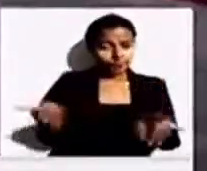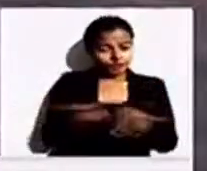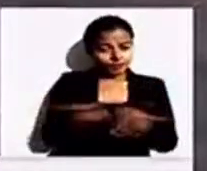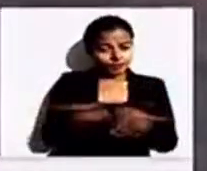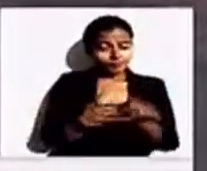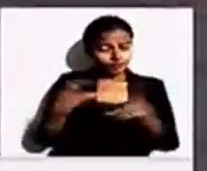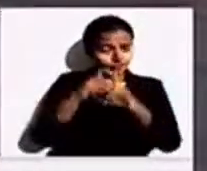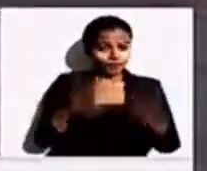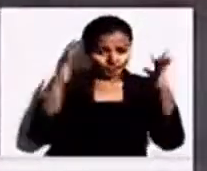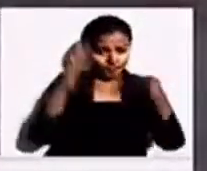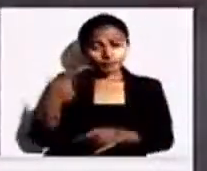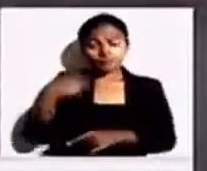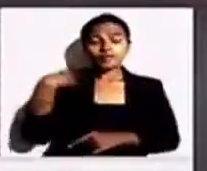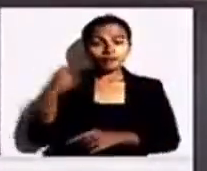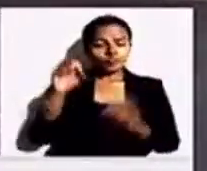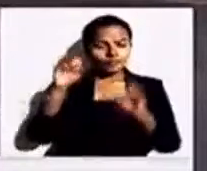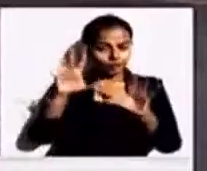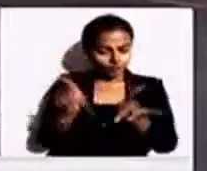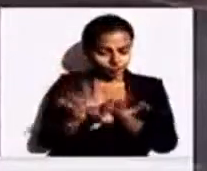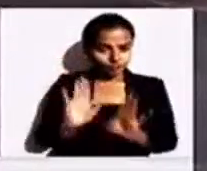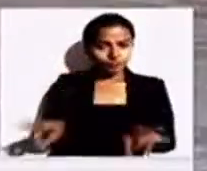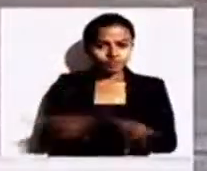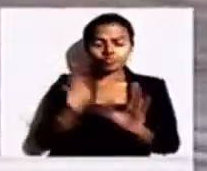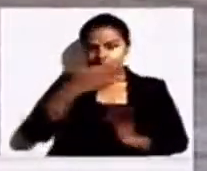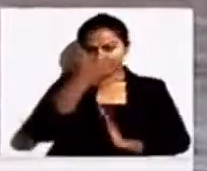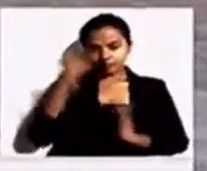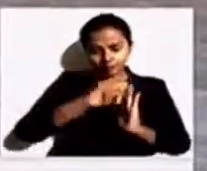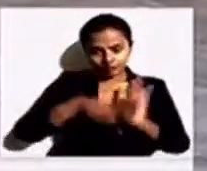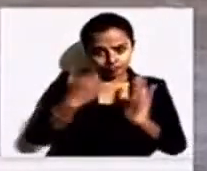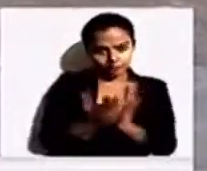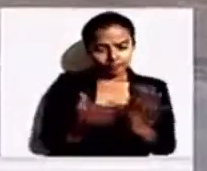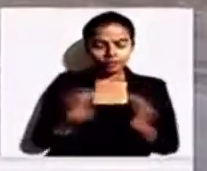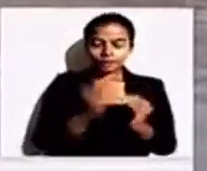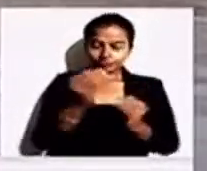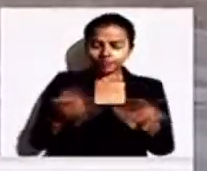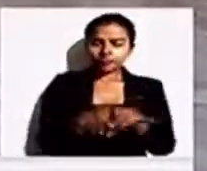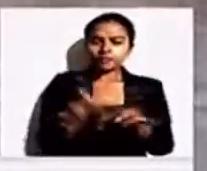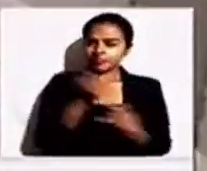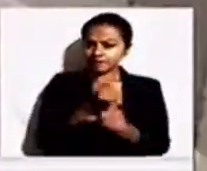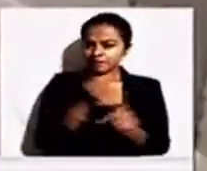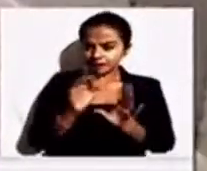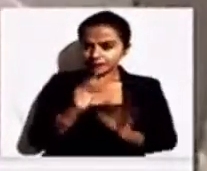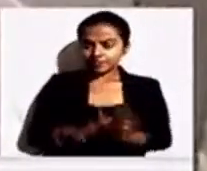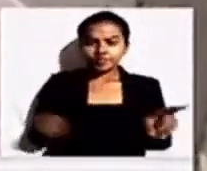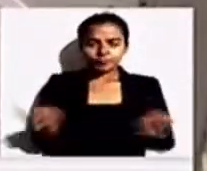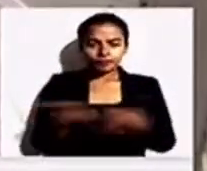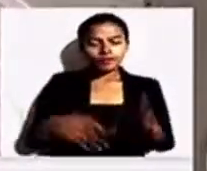while many areas in Jaffna continue to be inundated. This is the situation in Tenmarachi, Jaffna.